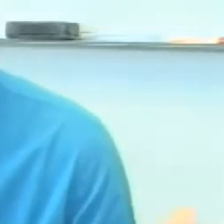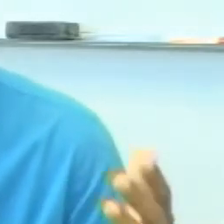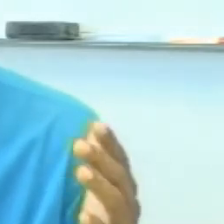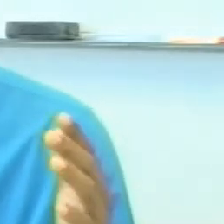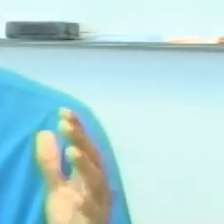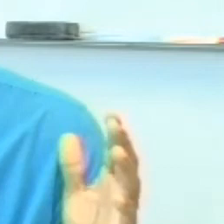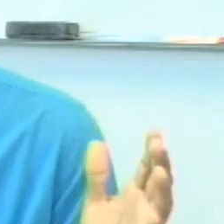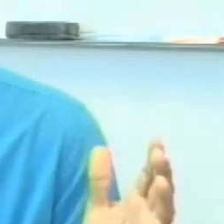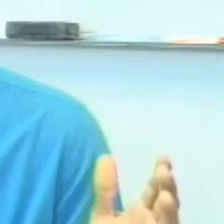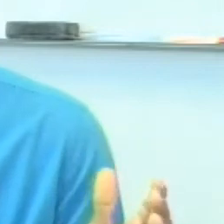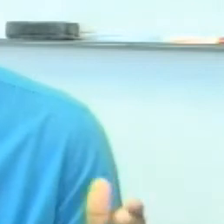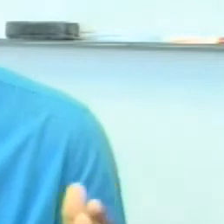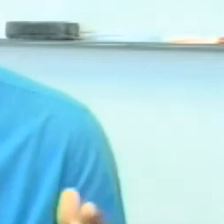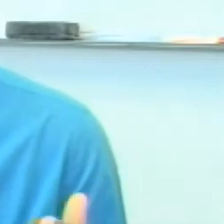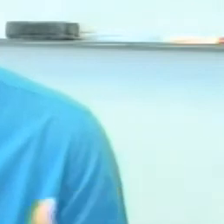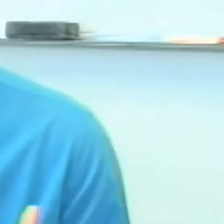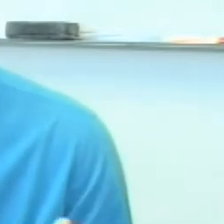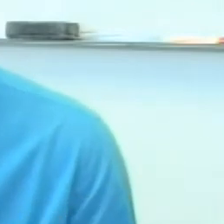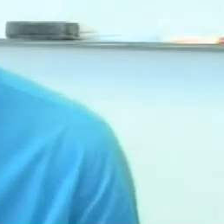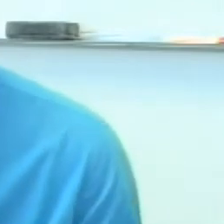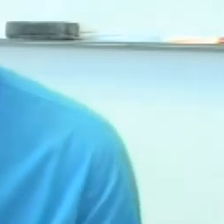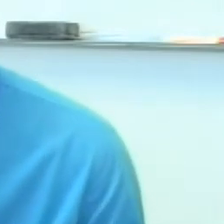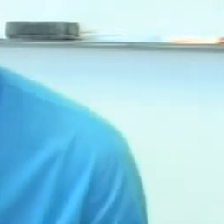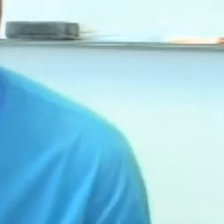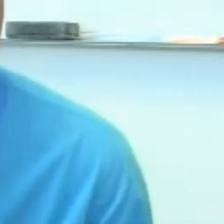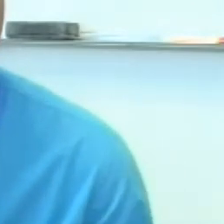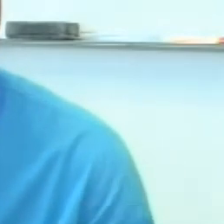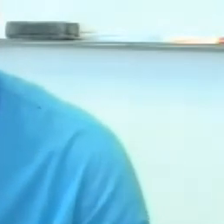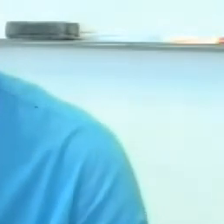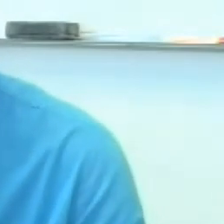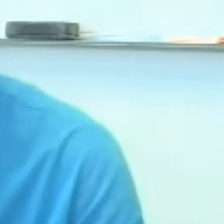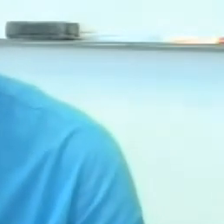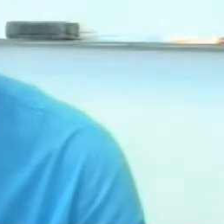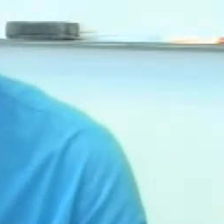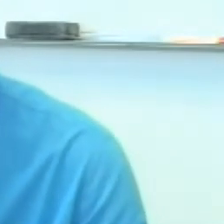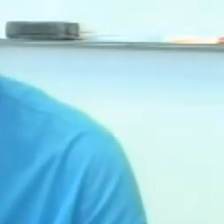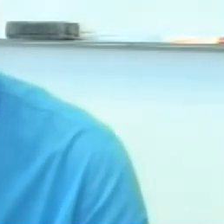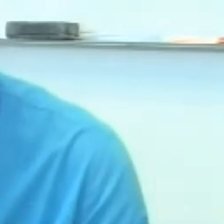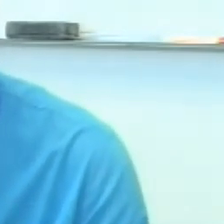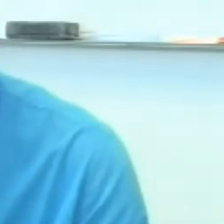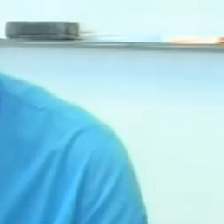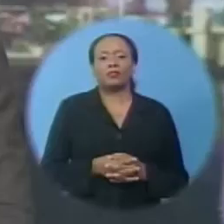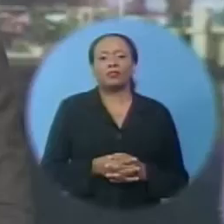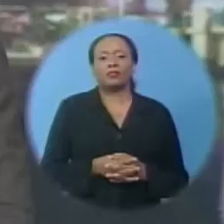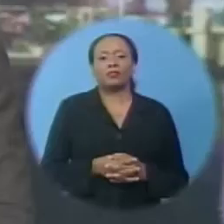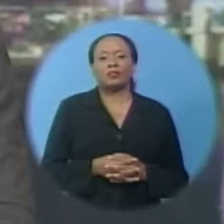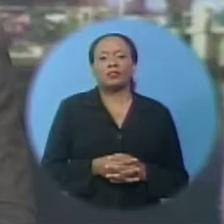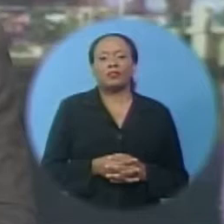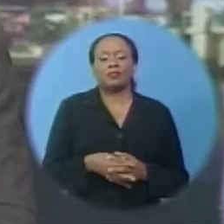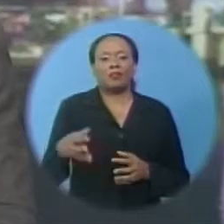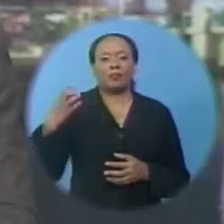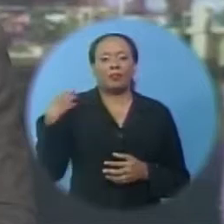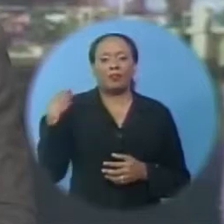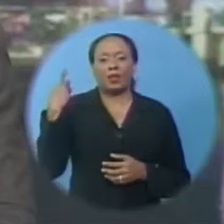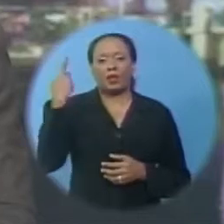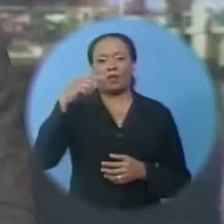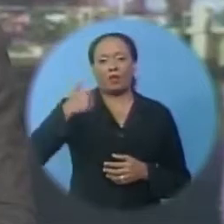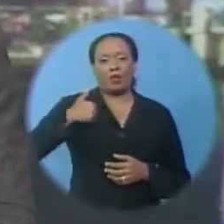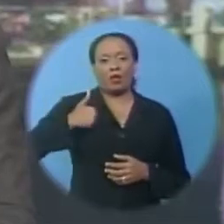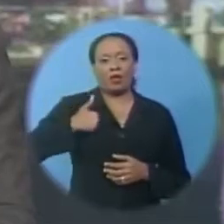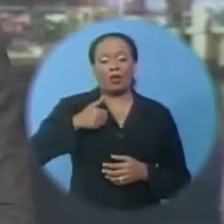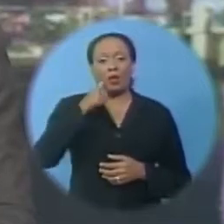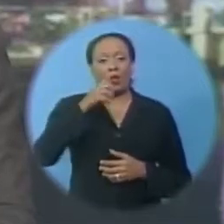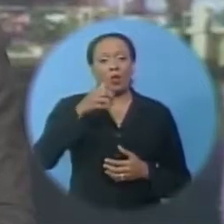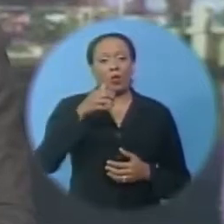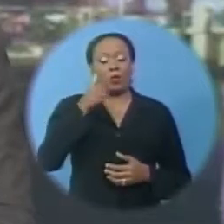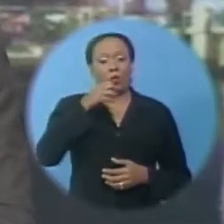camera, you can see what's going on inside and we can put the tube in easily. Chairman of the Canadian Women's